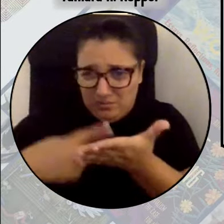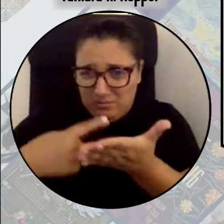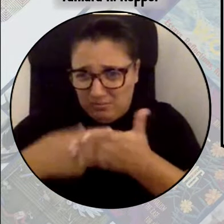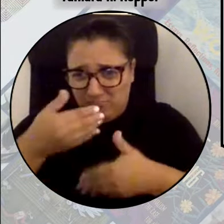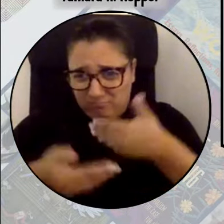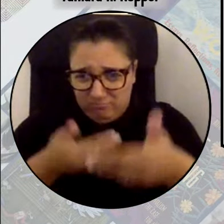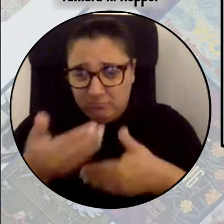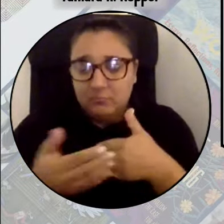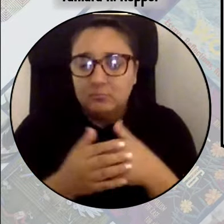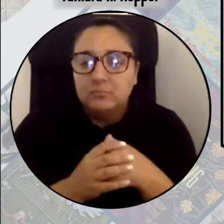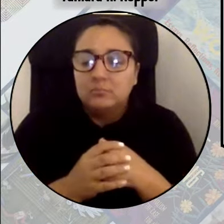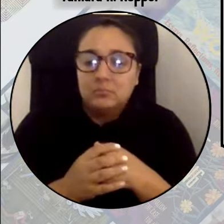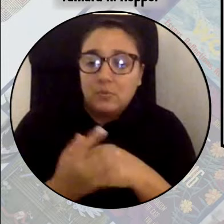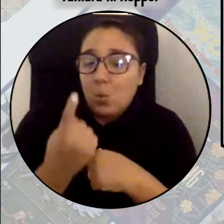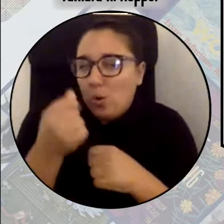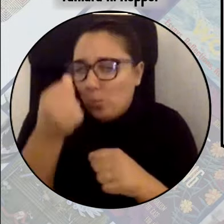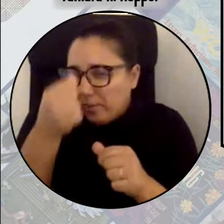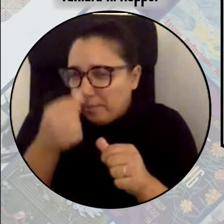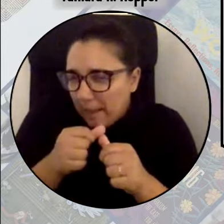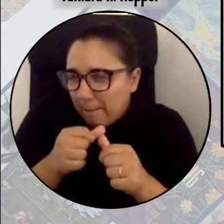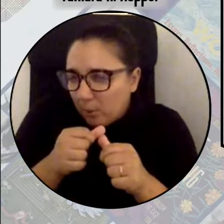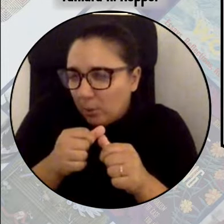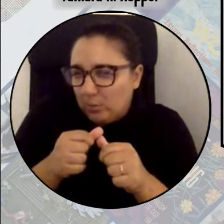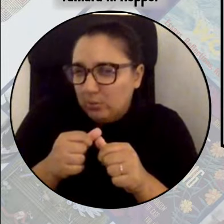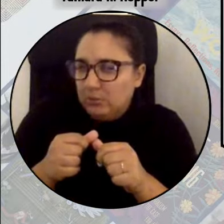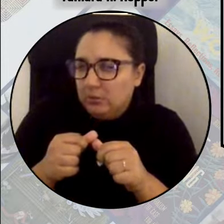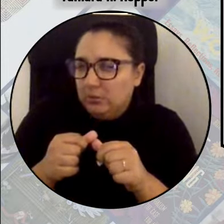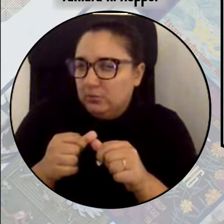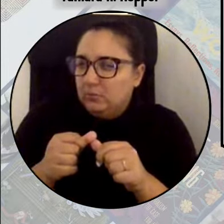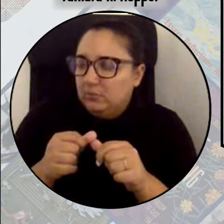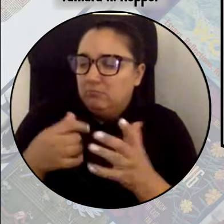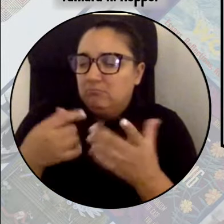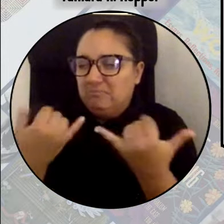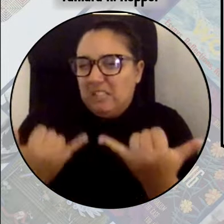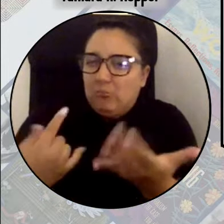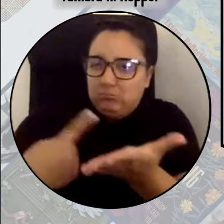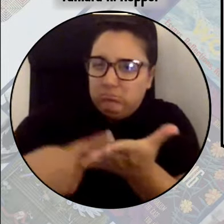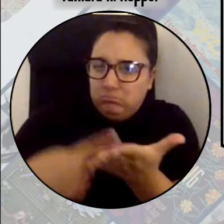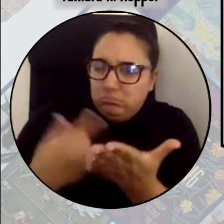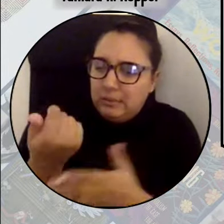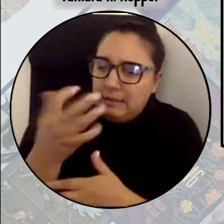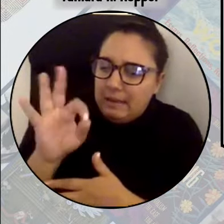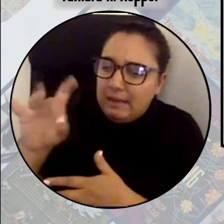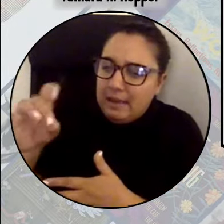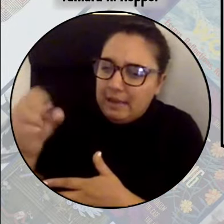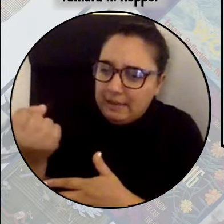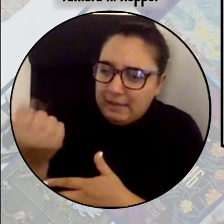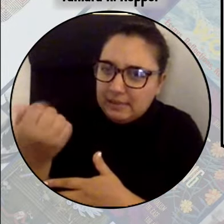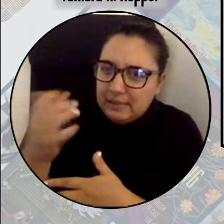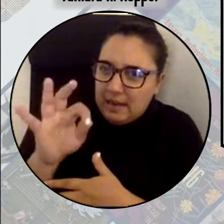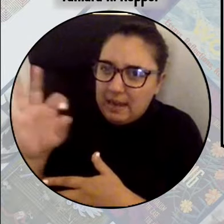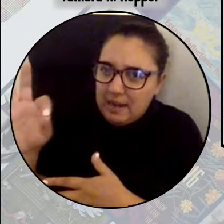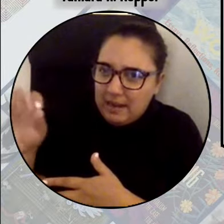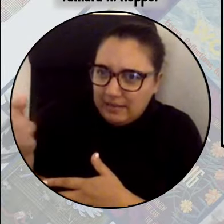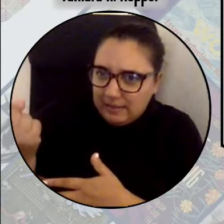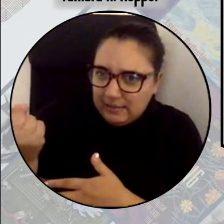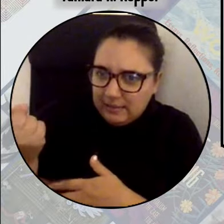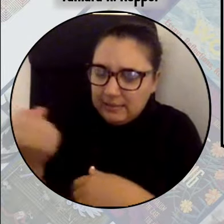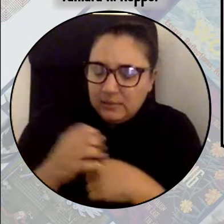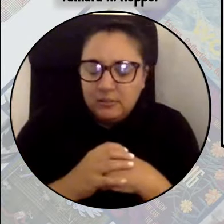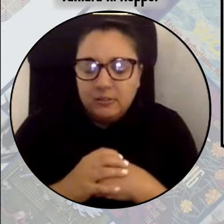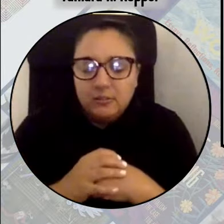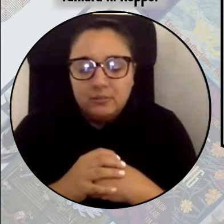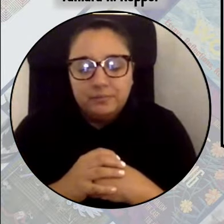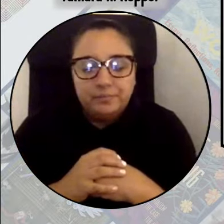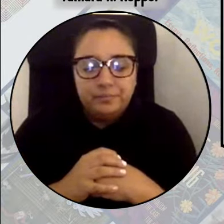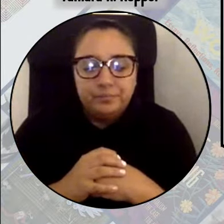we want to keep in mind in this section on the 1980s and 1990s is that what is considered immigration